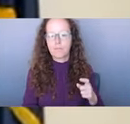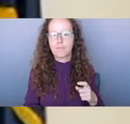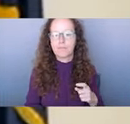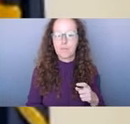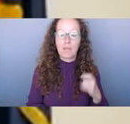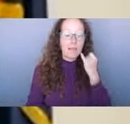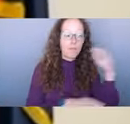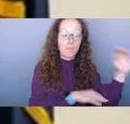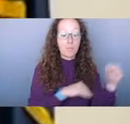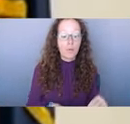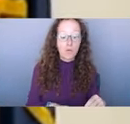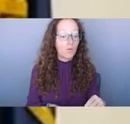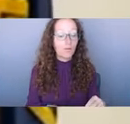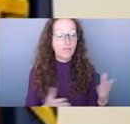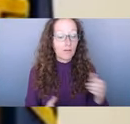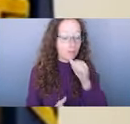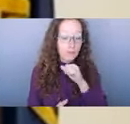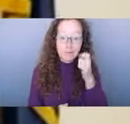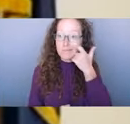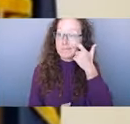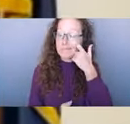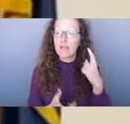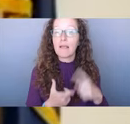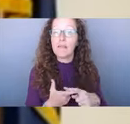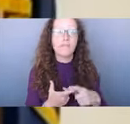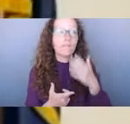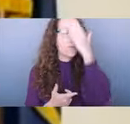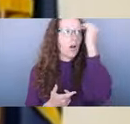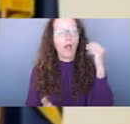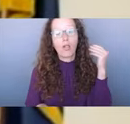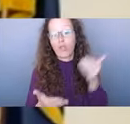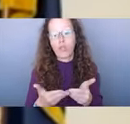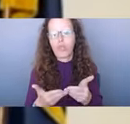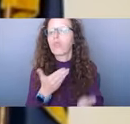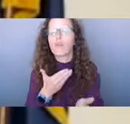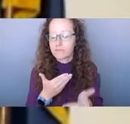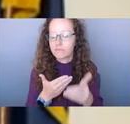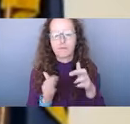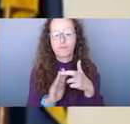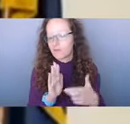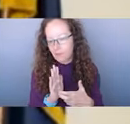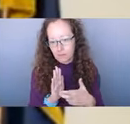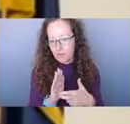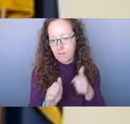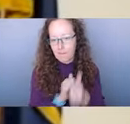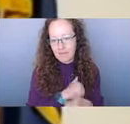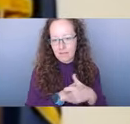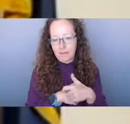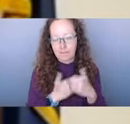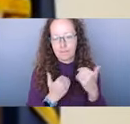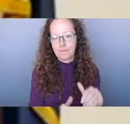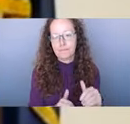days before an election. Or maybe they're too young. Right, they've registered. State of Arizona does allow someone to register early before they're 18, but